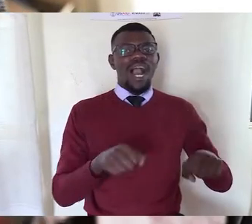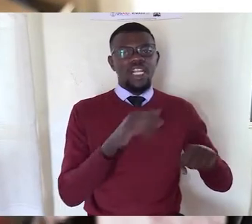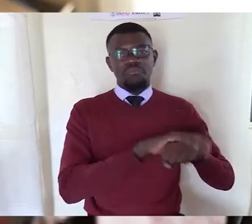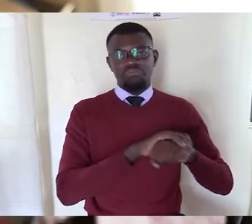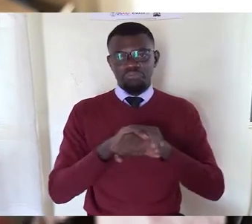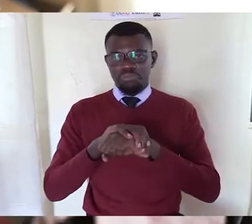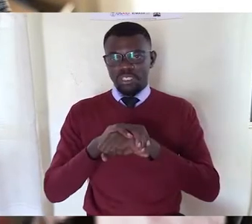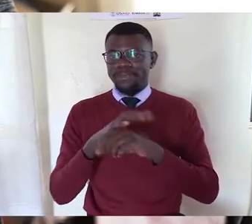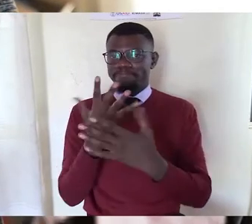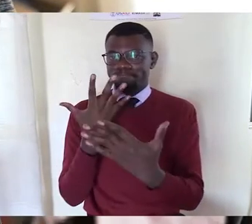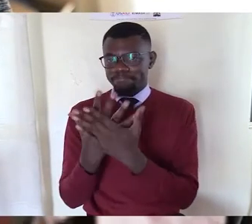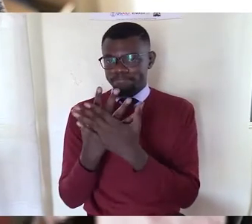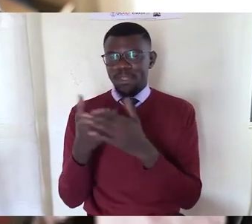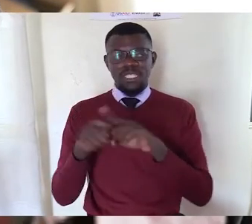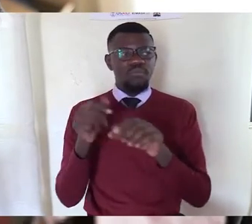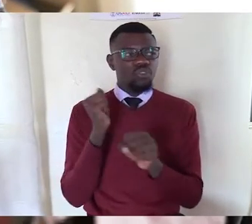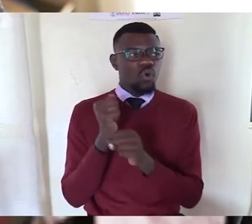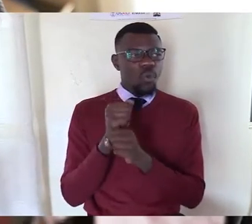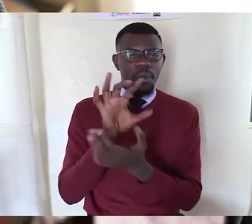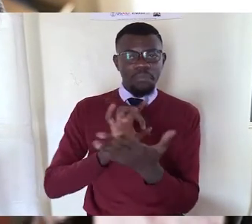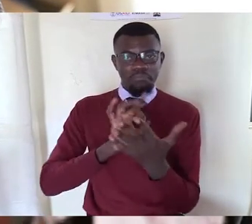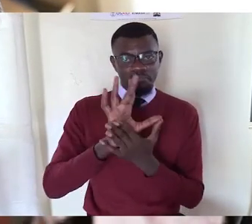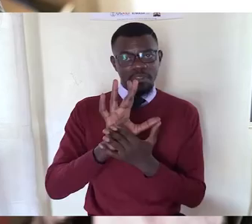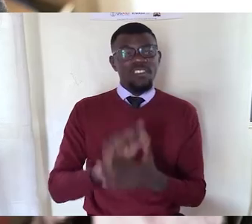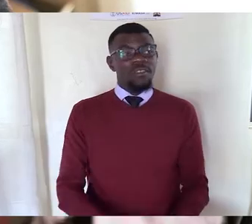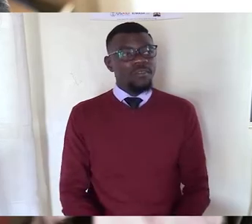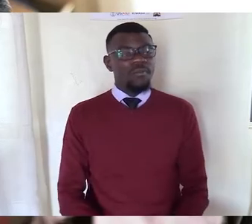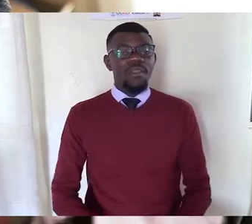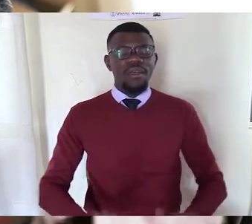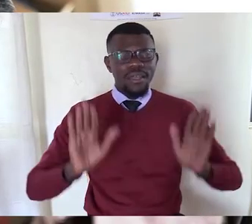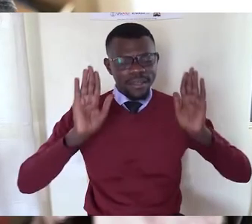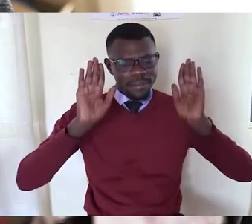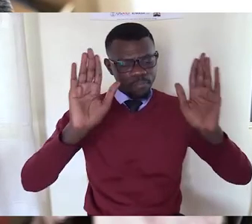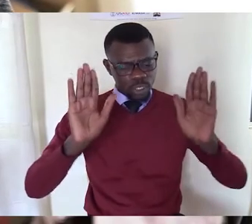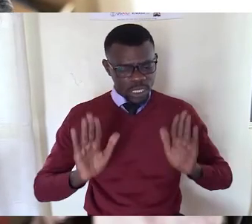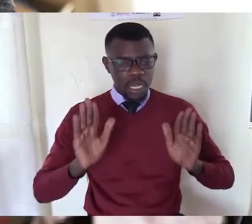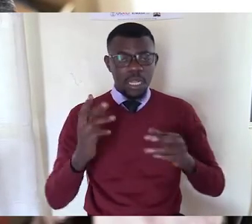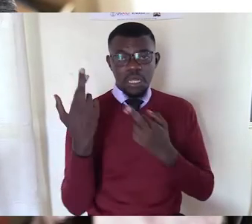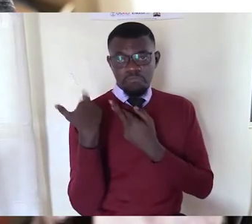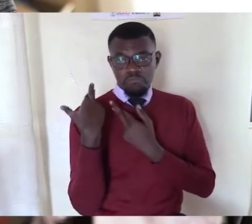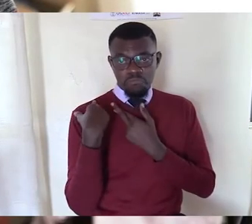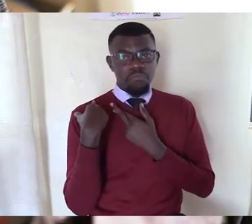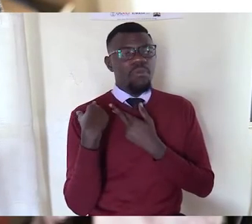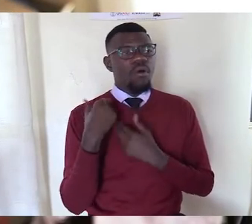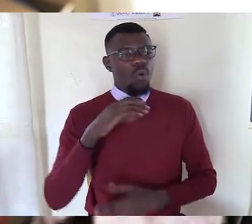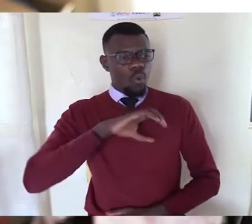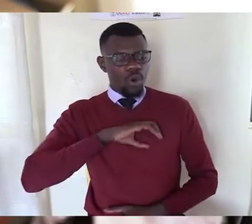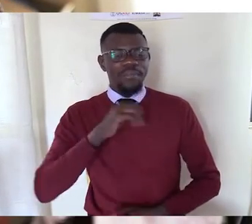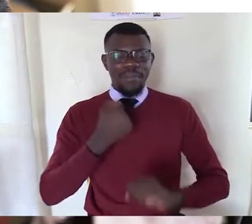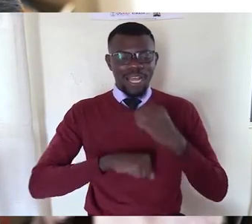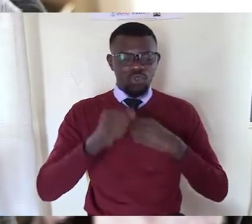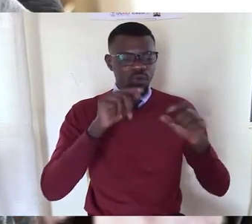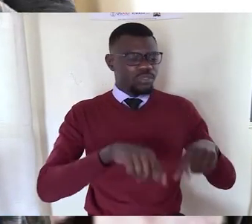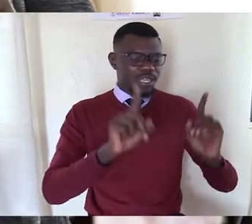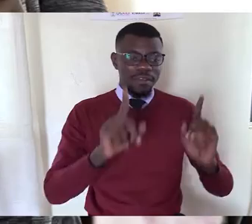prosecuted and removed from service. It is very important to take a responsibility of your own actions.